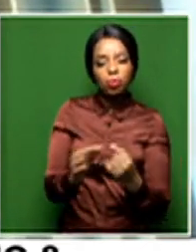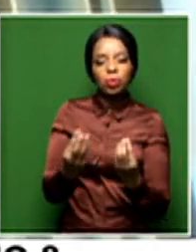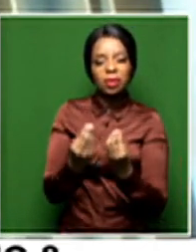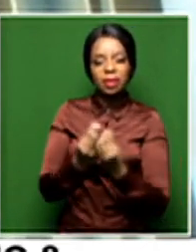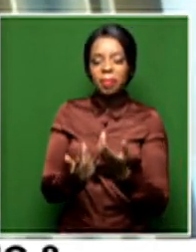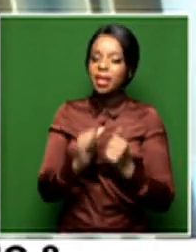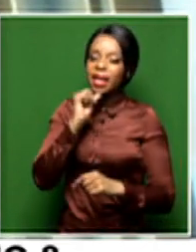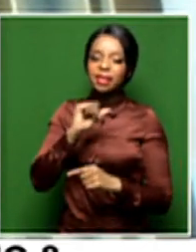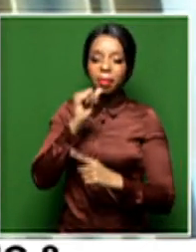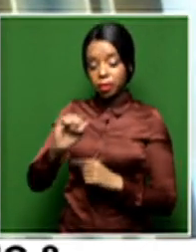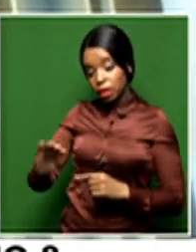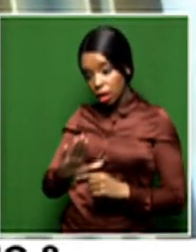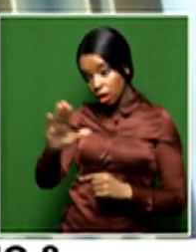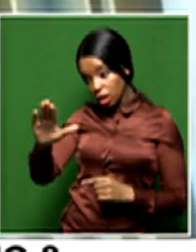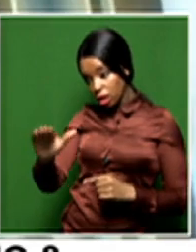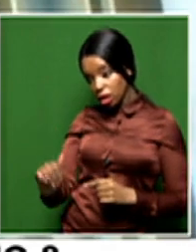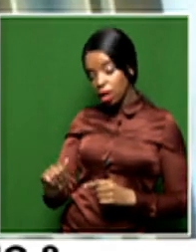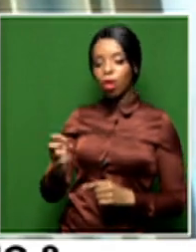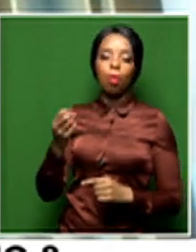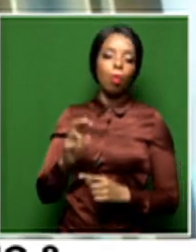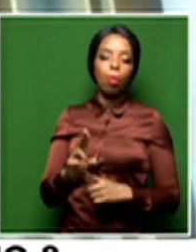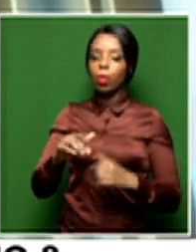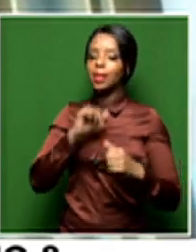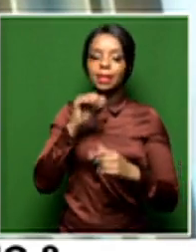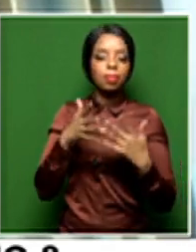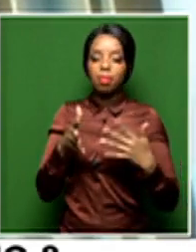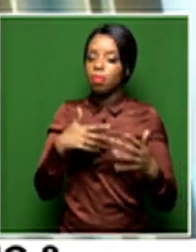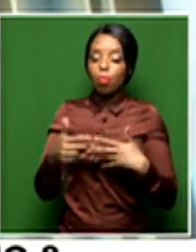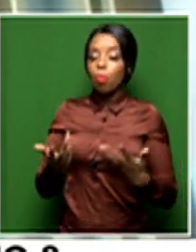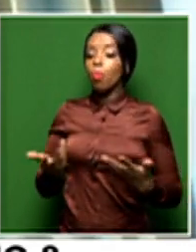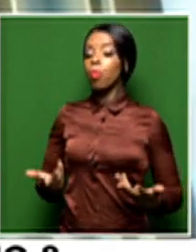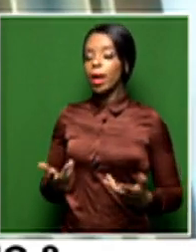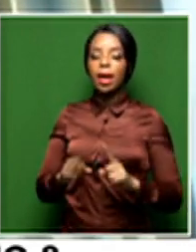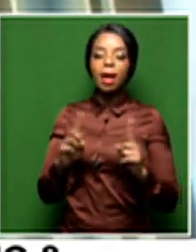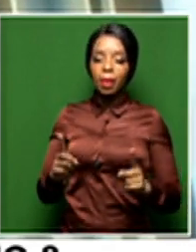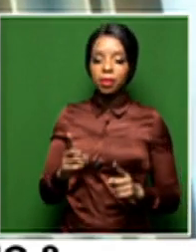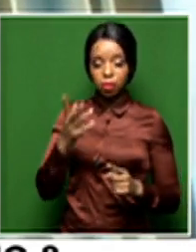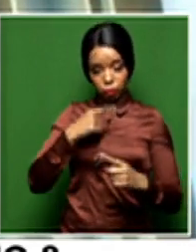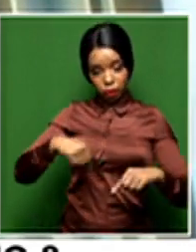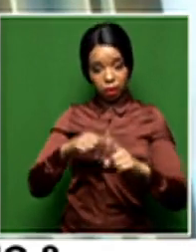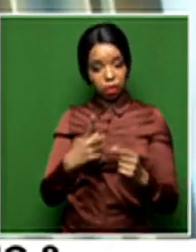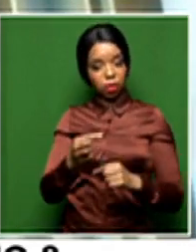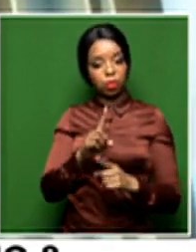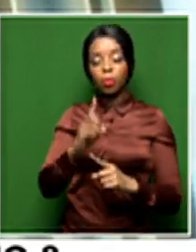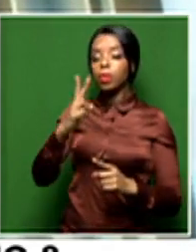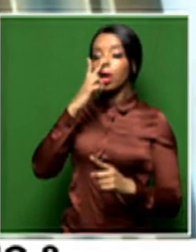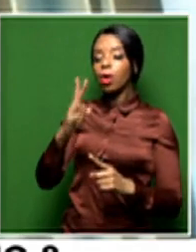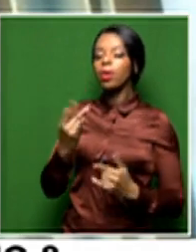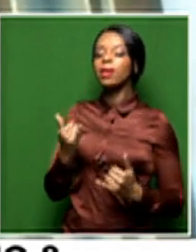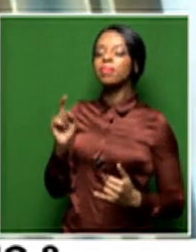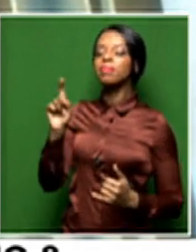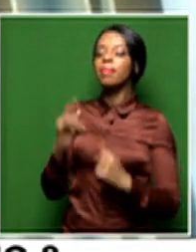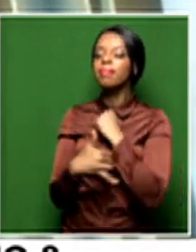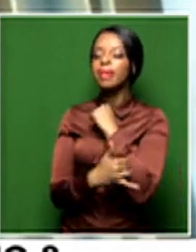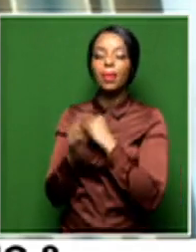continent and in the diaspora will look at the public or state affairs as the first area where you may like